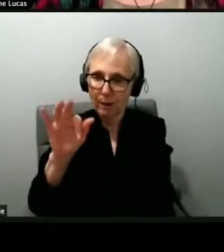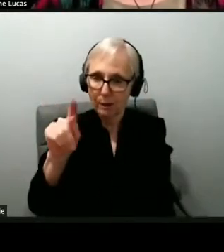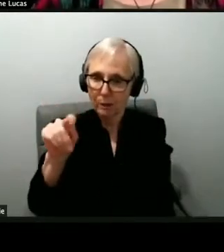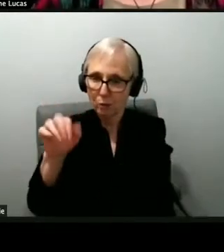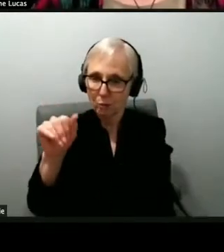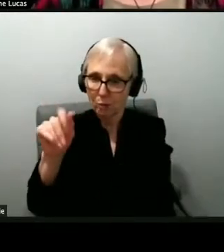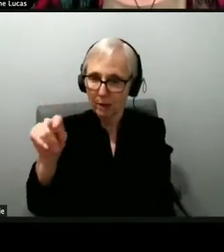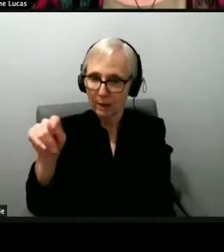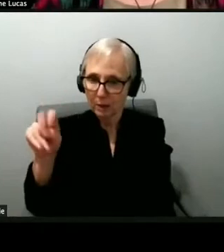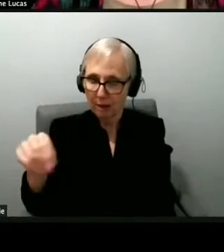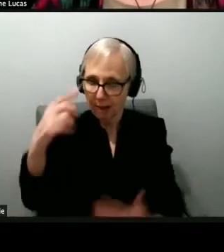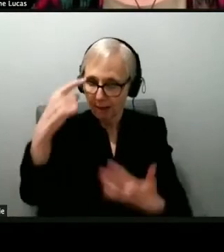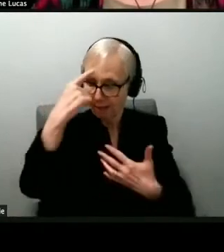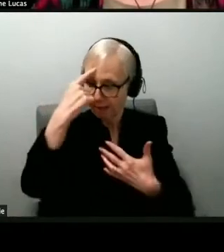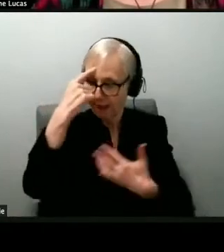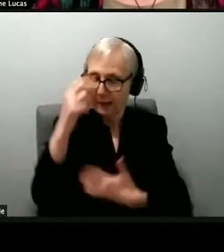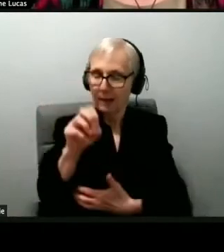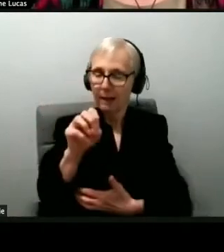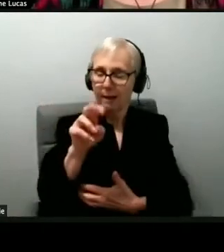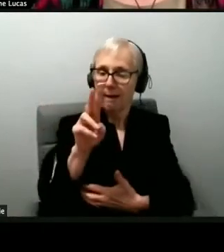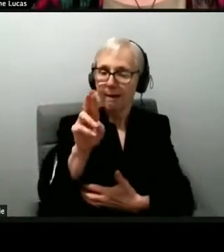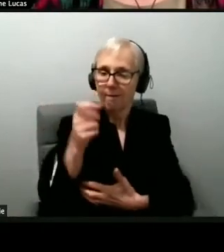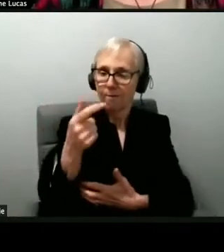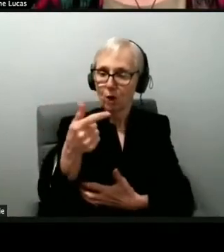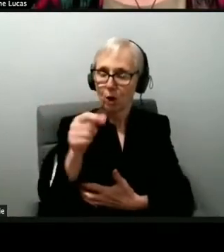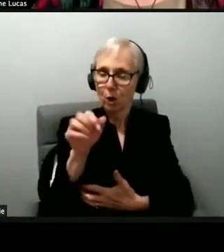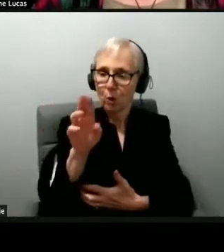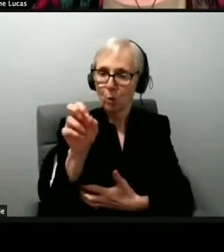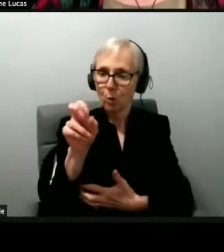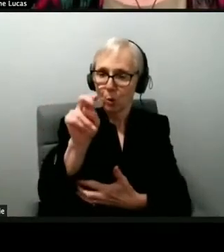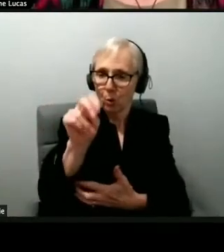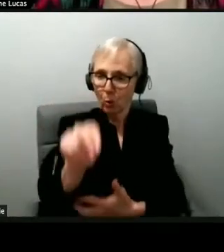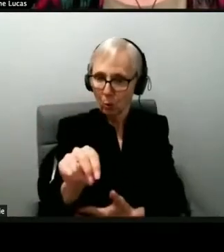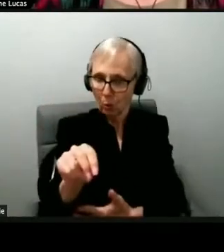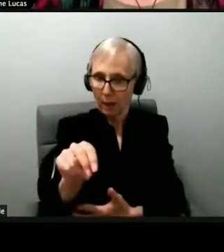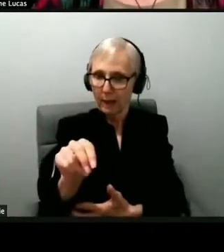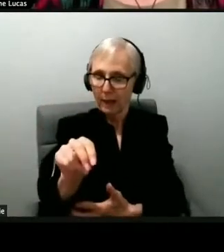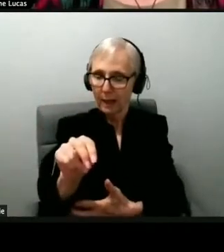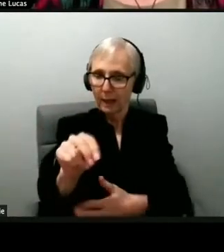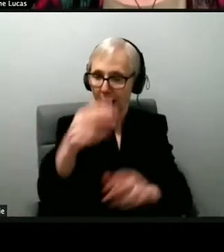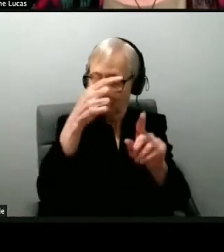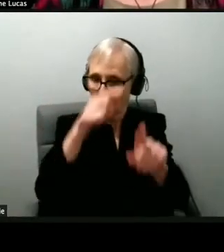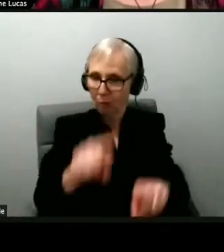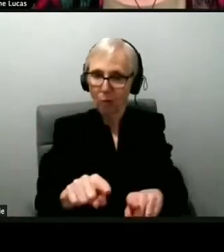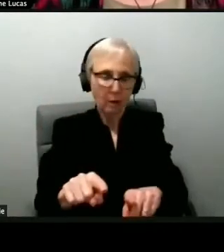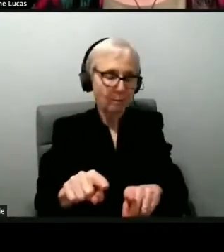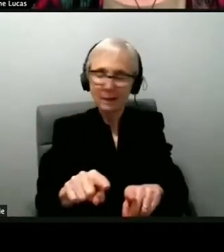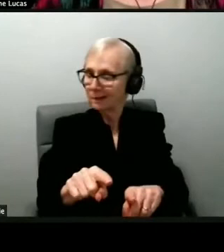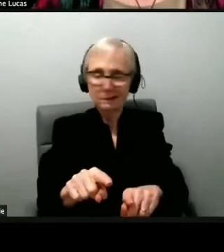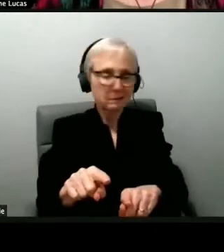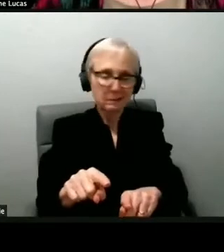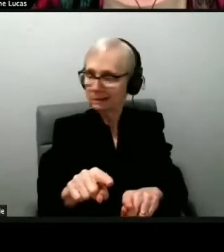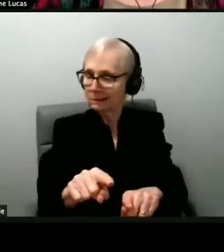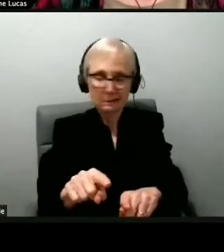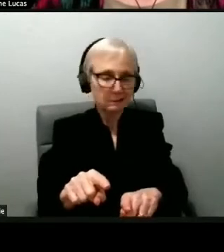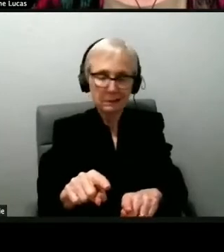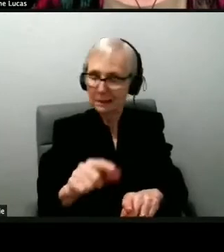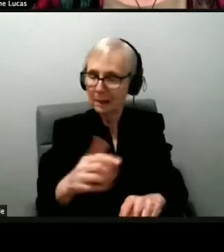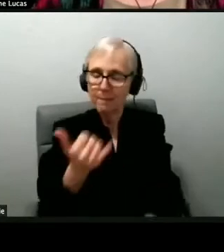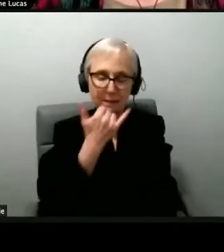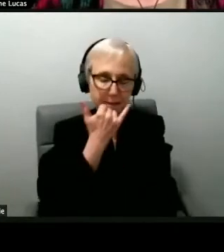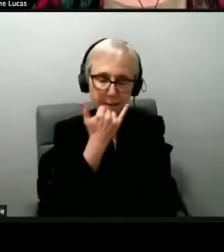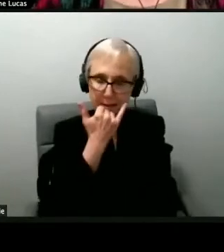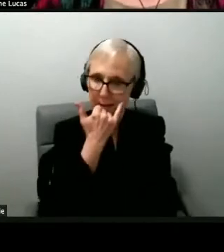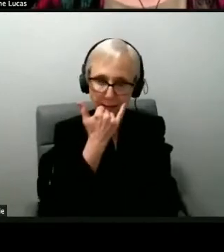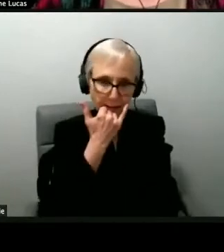was a huge mistake. San Antonio council members can meet the union halfway in good faith, but the union can decide to say no to whatever changes